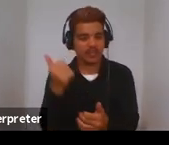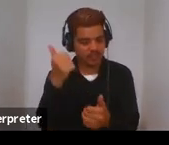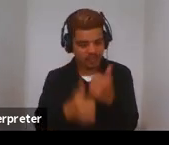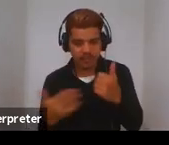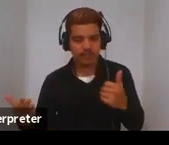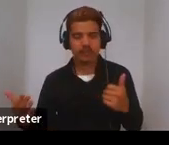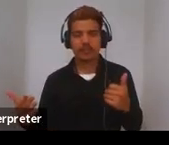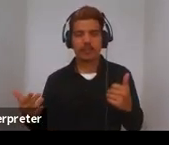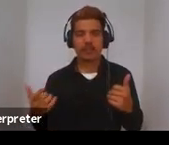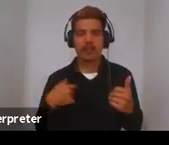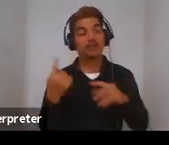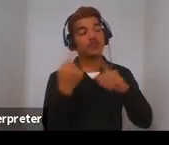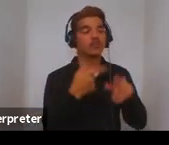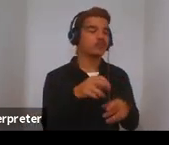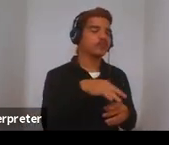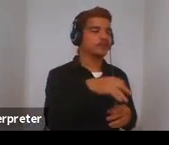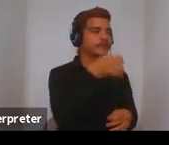going to go make myself a cup of tea.